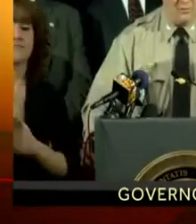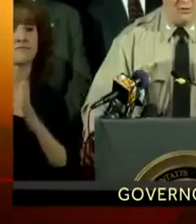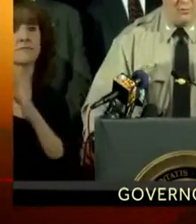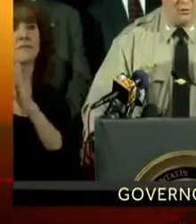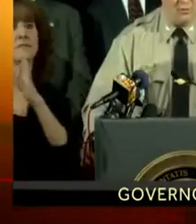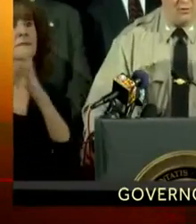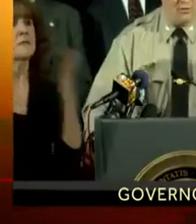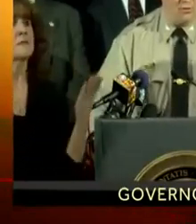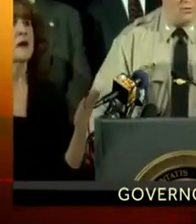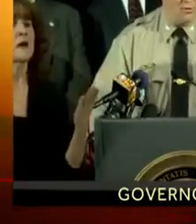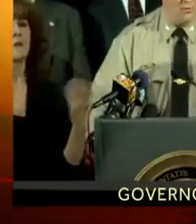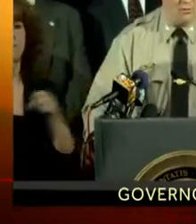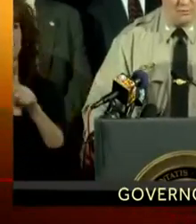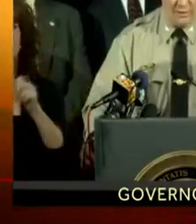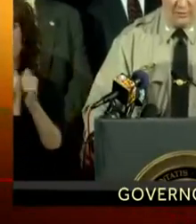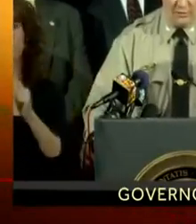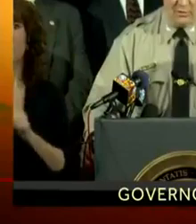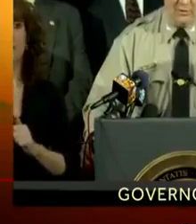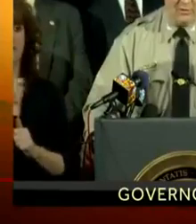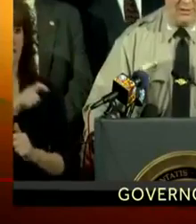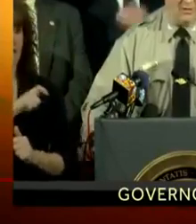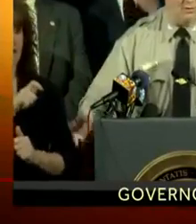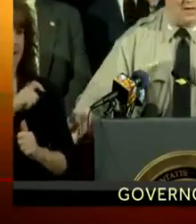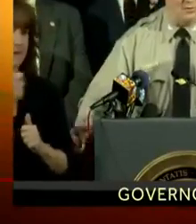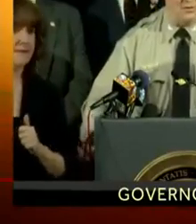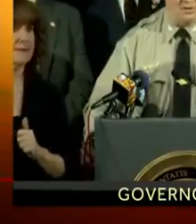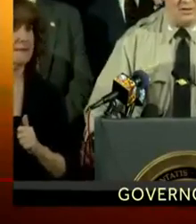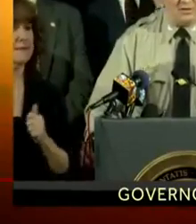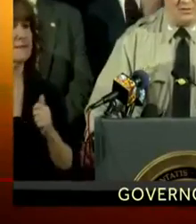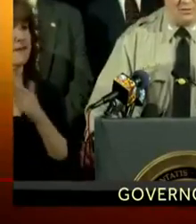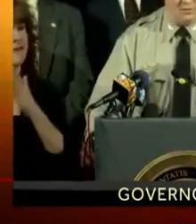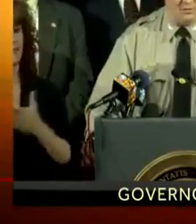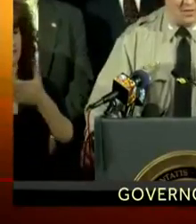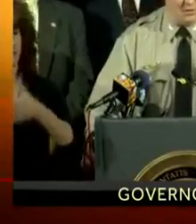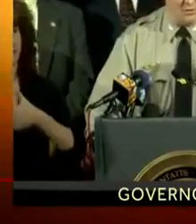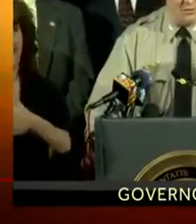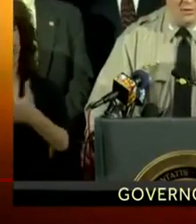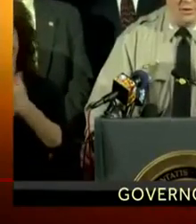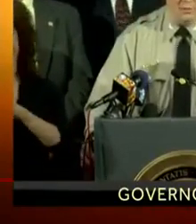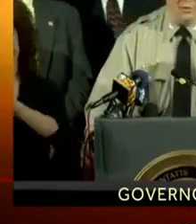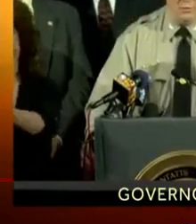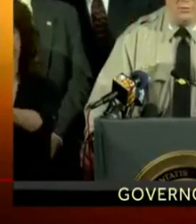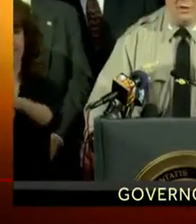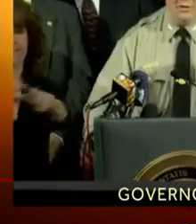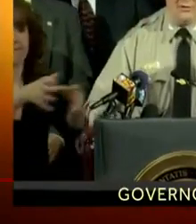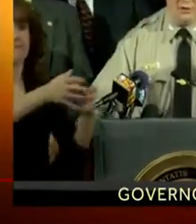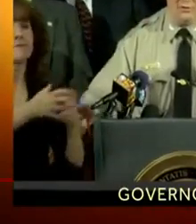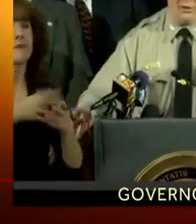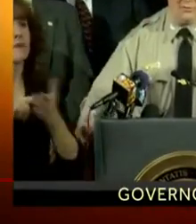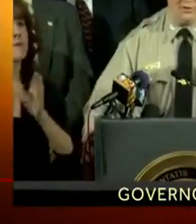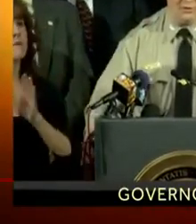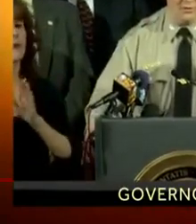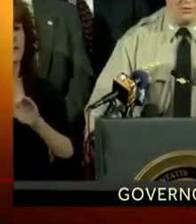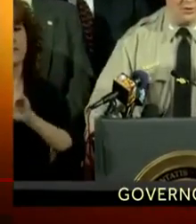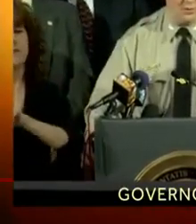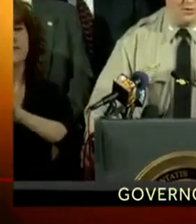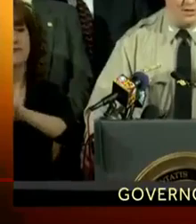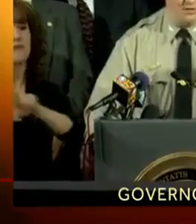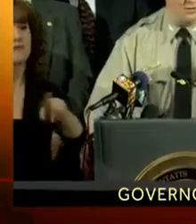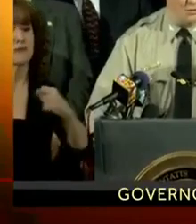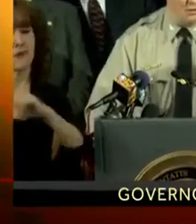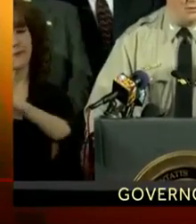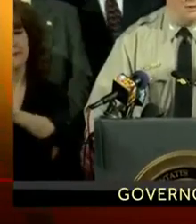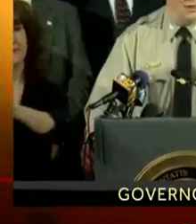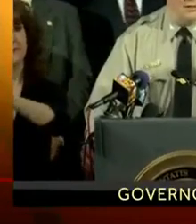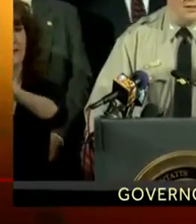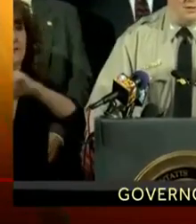hours is to be work with other local law enforcement leaders, kind of divide up the city into certain sectors, which we will then go sector by sector trying to